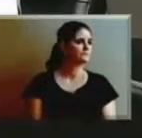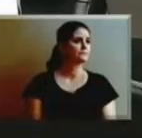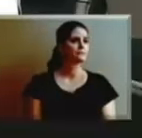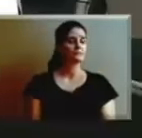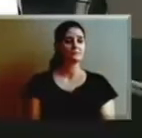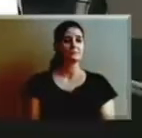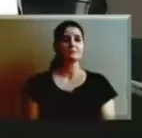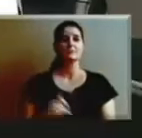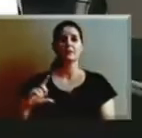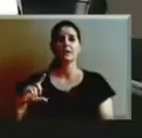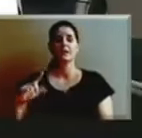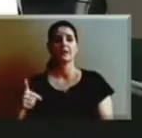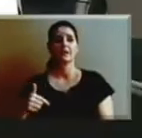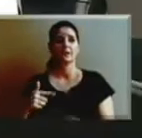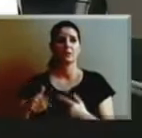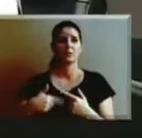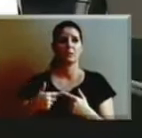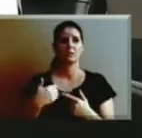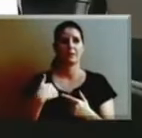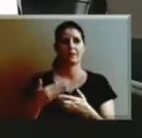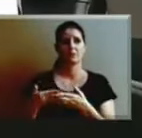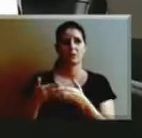request, I think there was